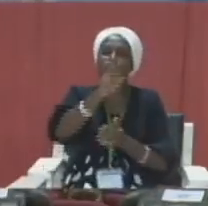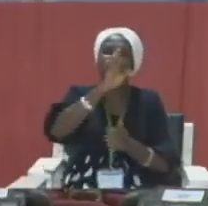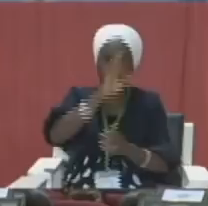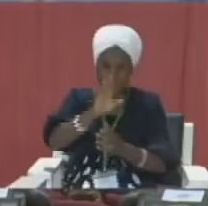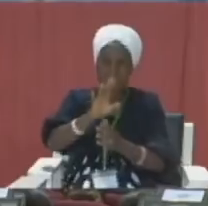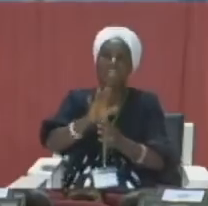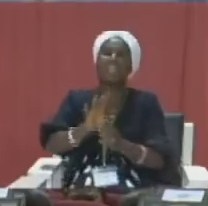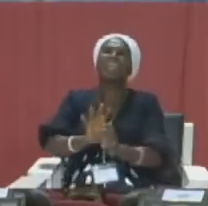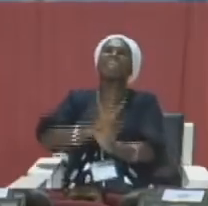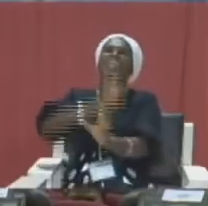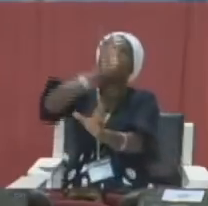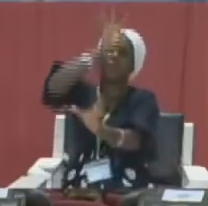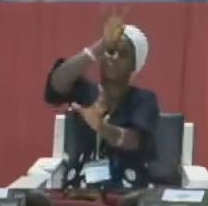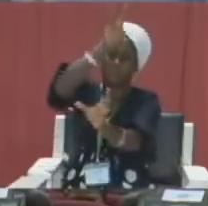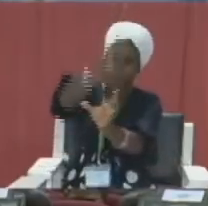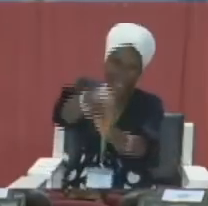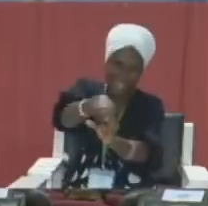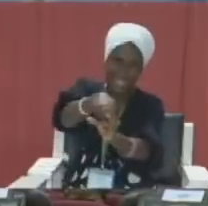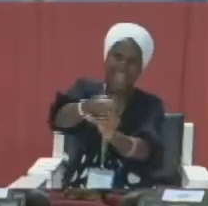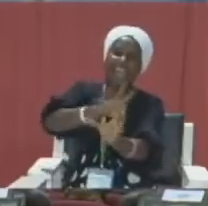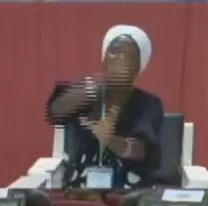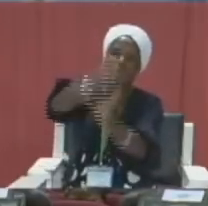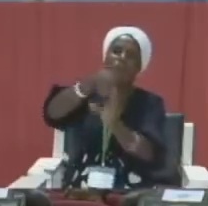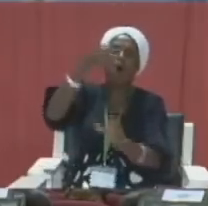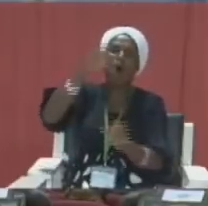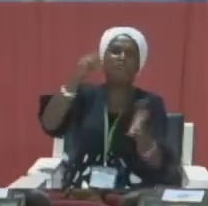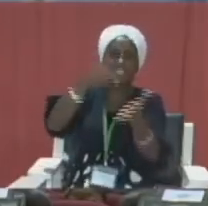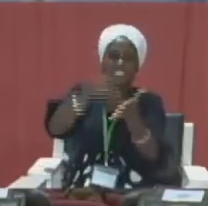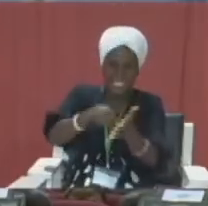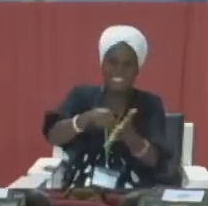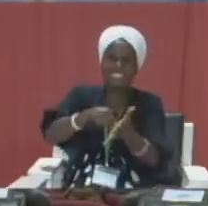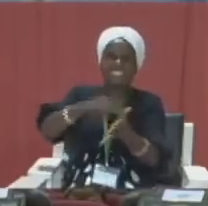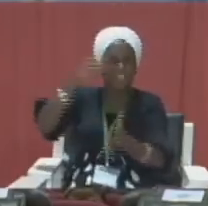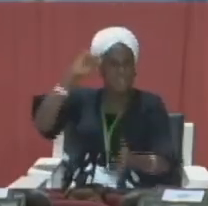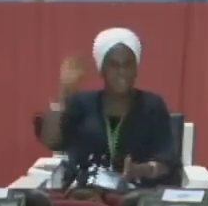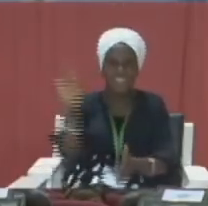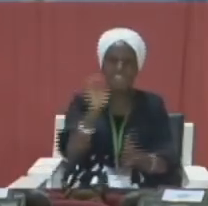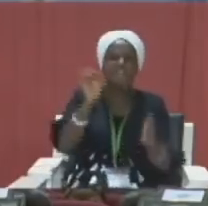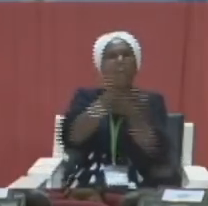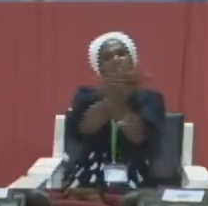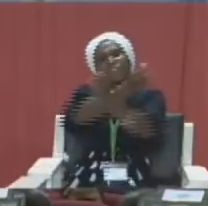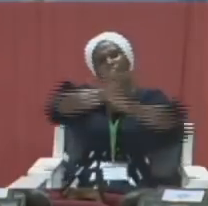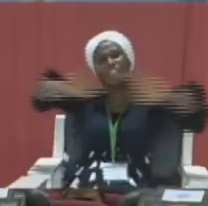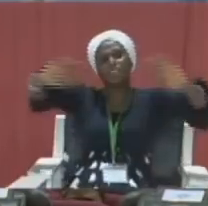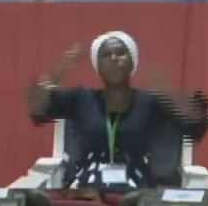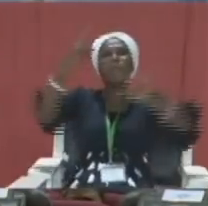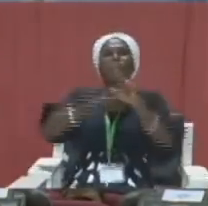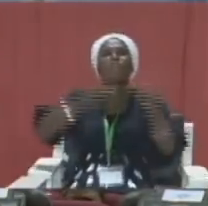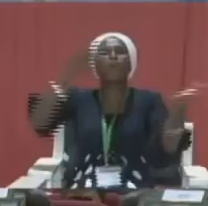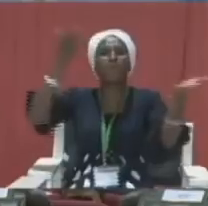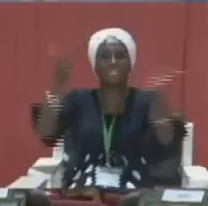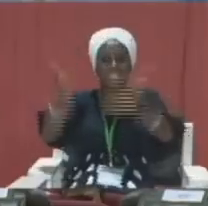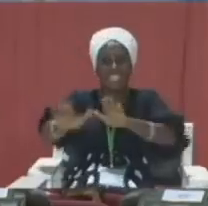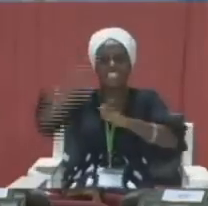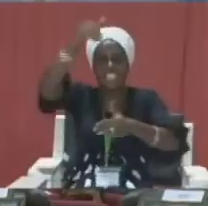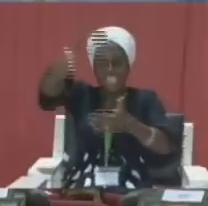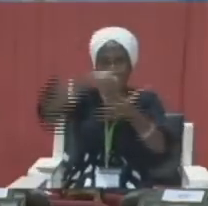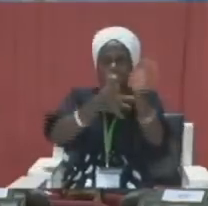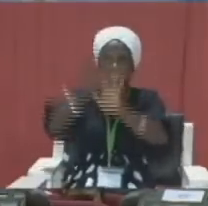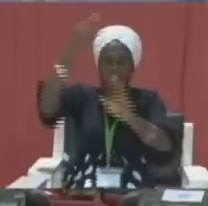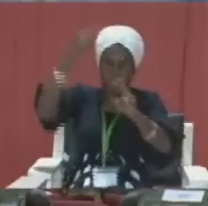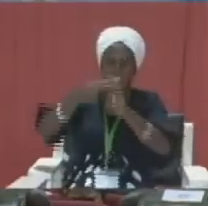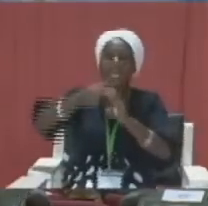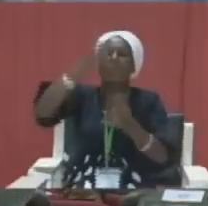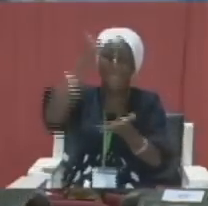partaker of this eternal freedom from death in the name of